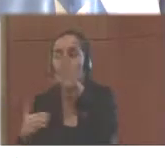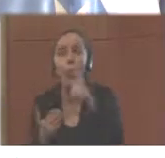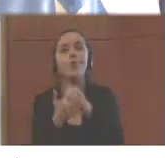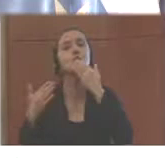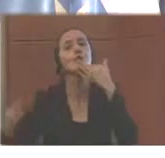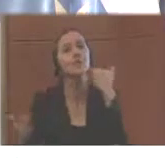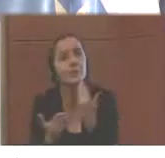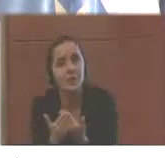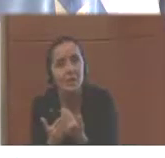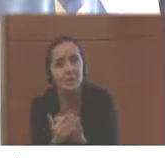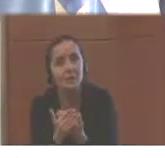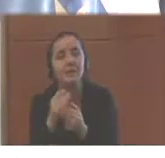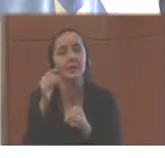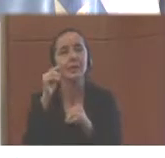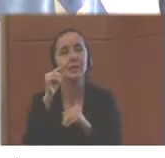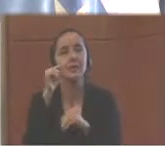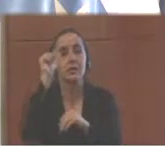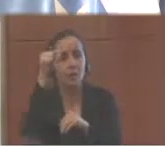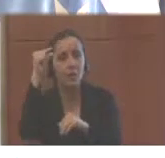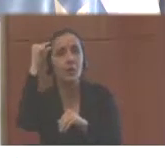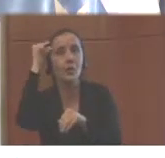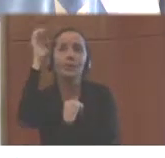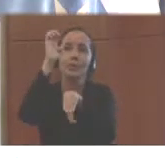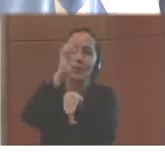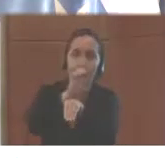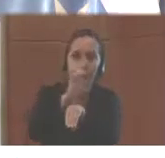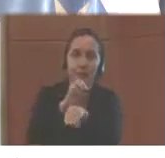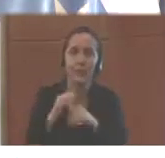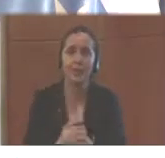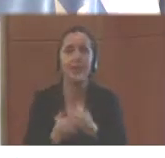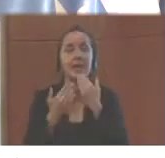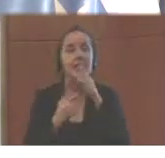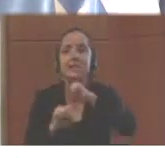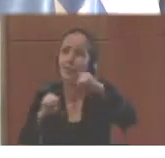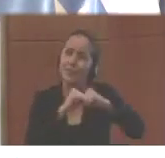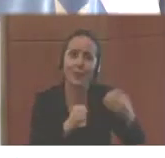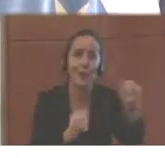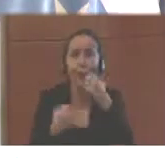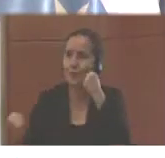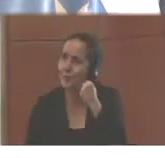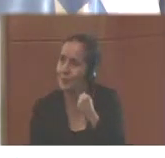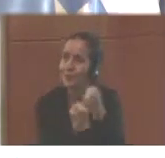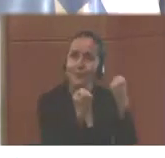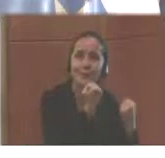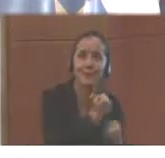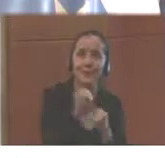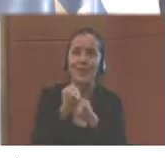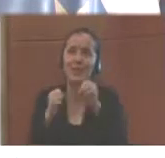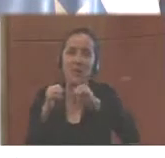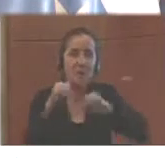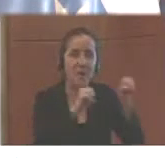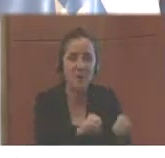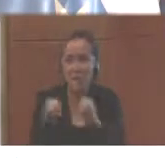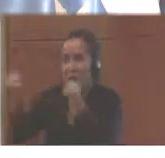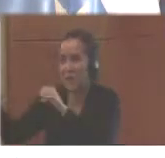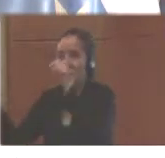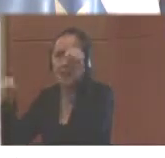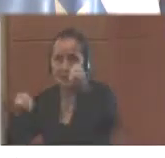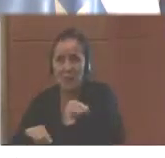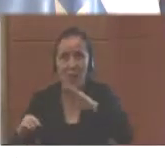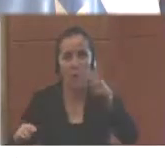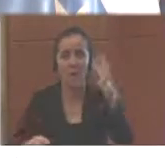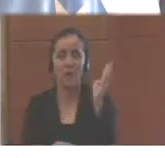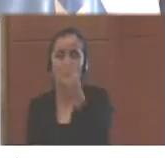we would like to thank the people and government of the Republic of Ecuador for their joint effort in